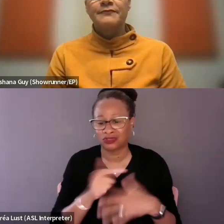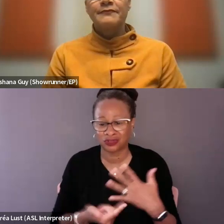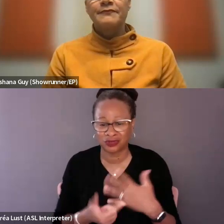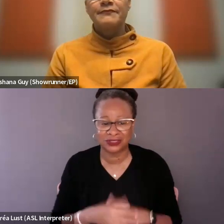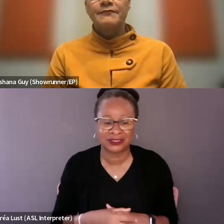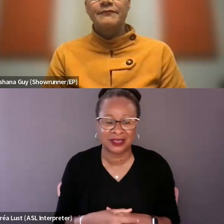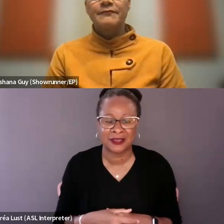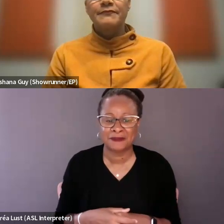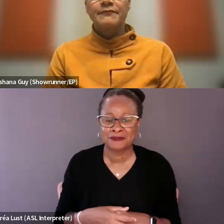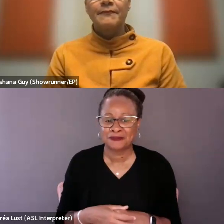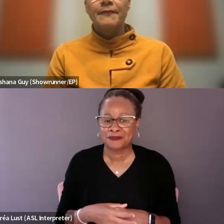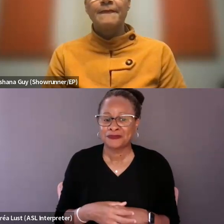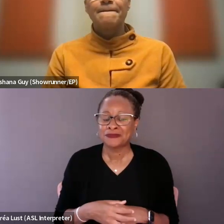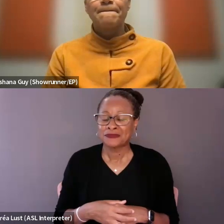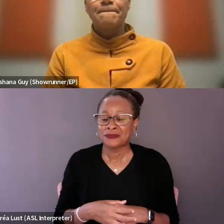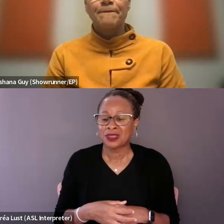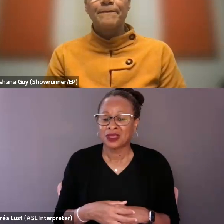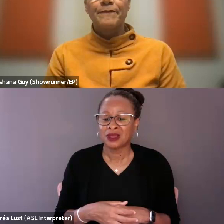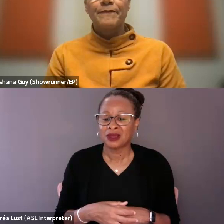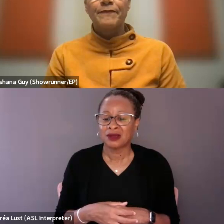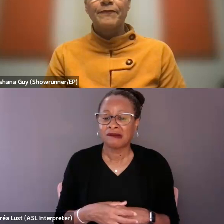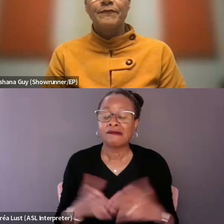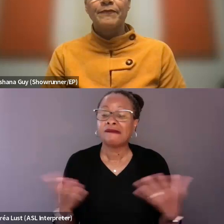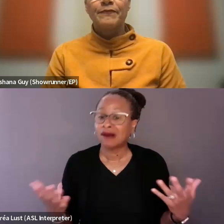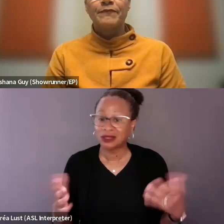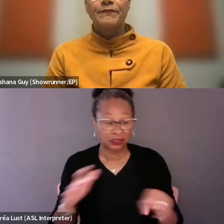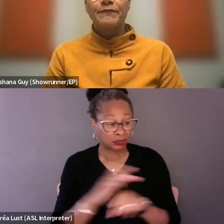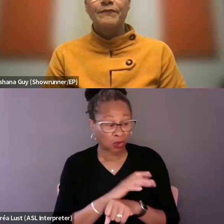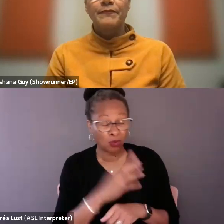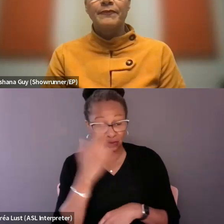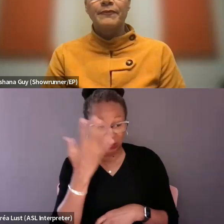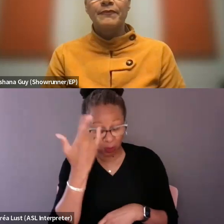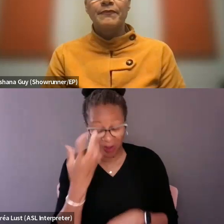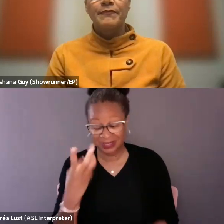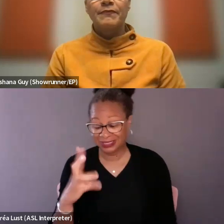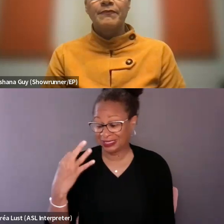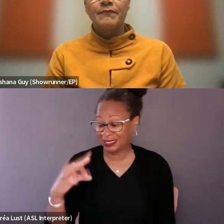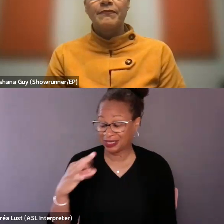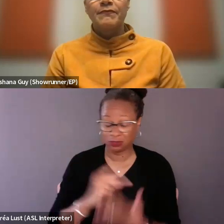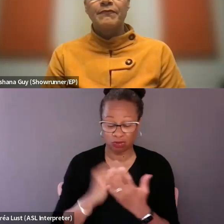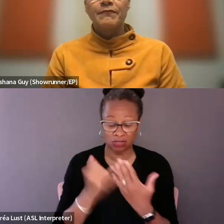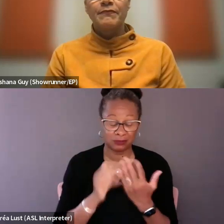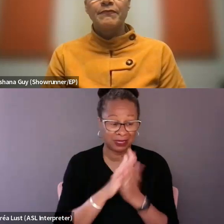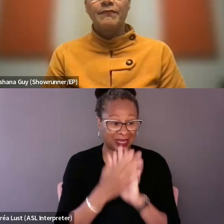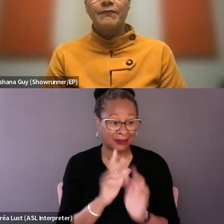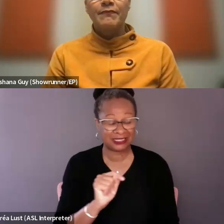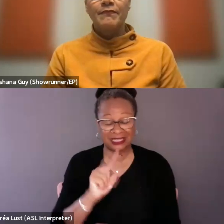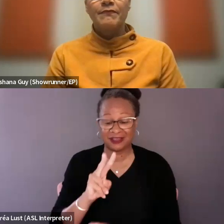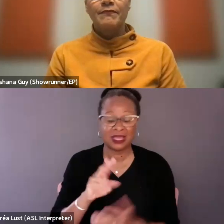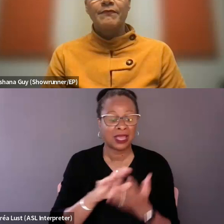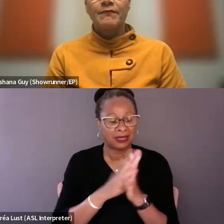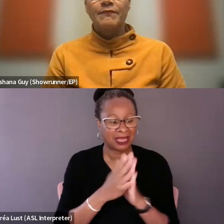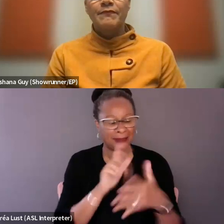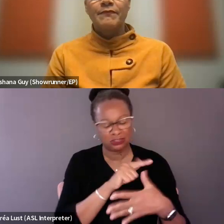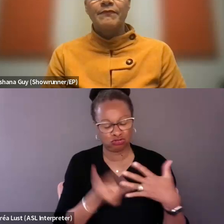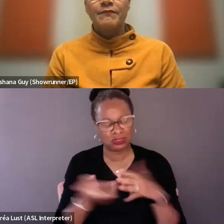Yes, I mean, the entire reason that we wanted to turn the 1619 Project into a television or streaming series